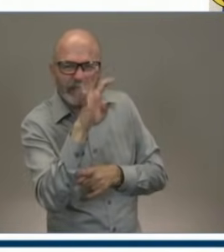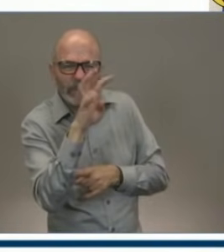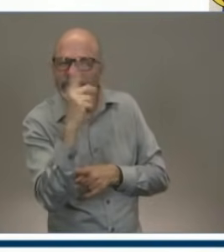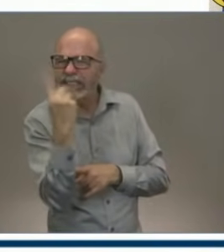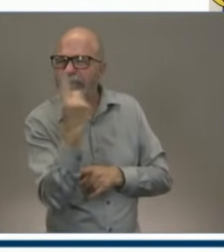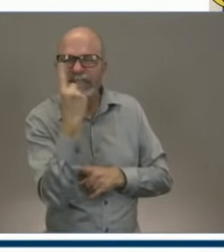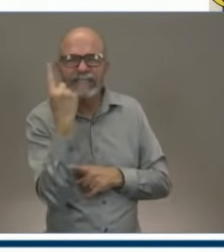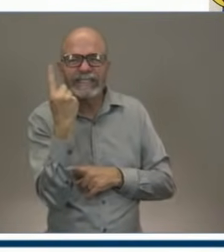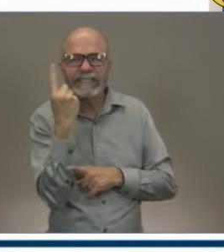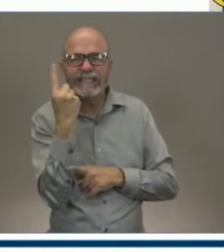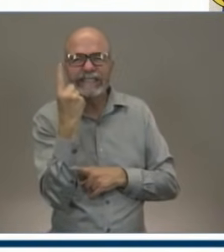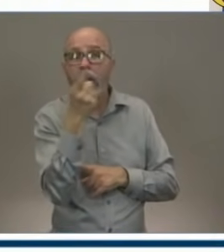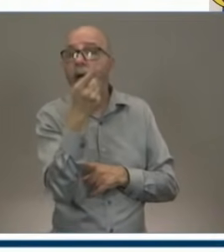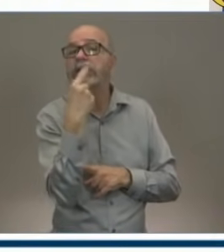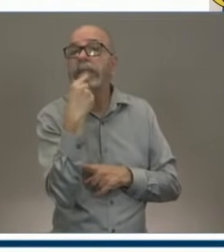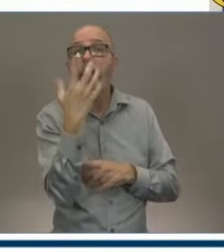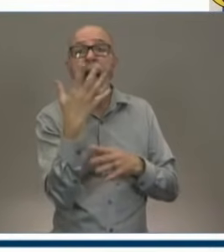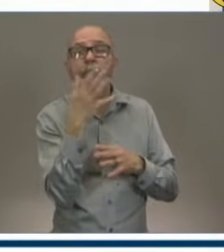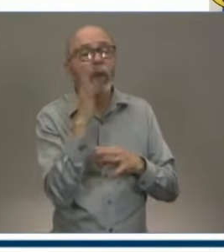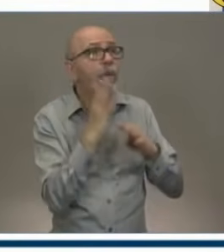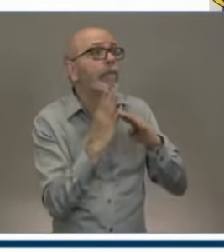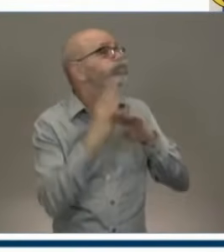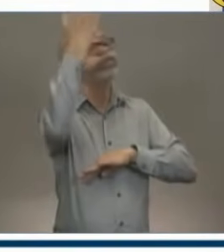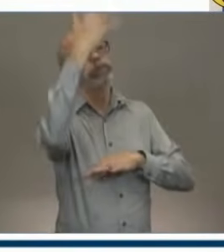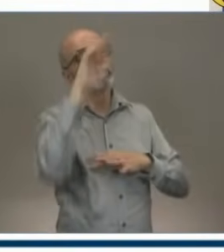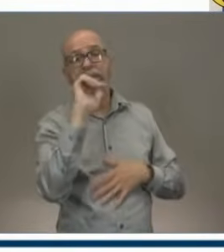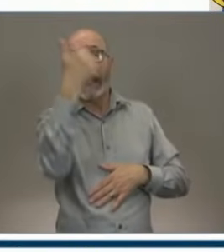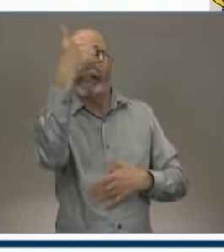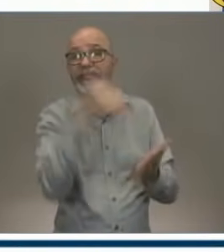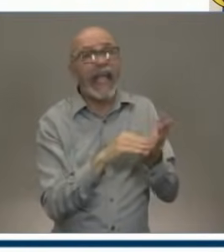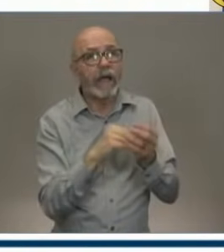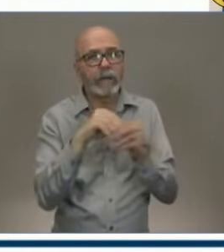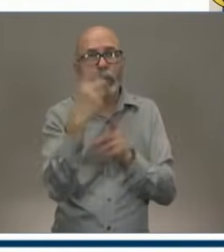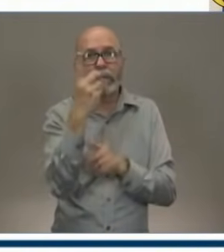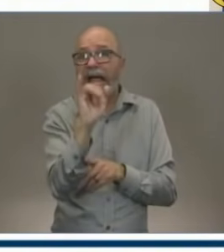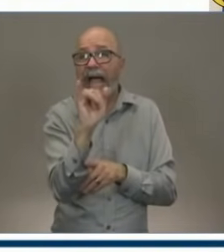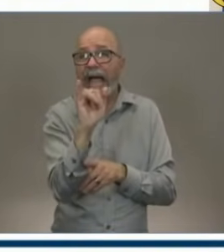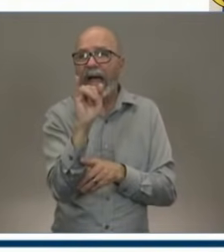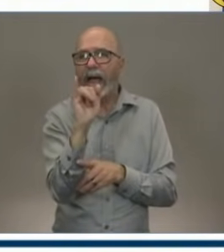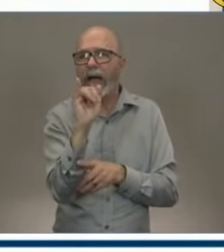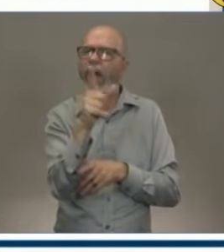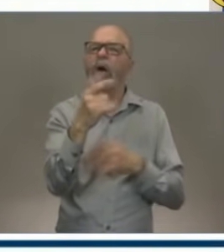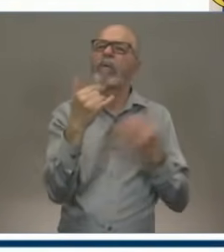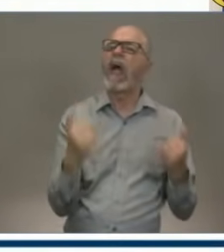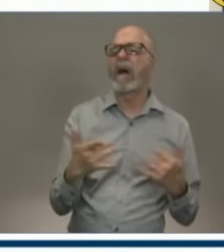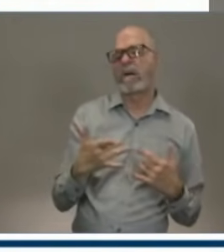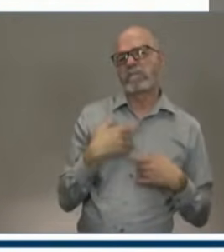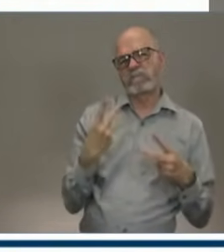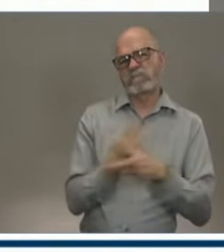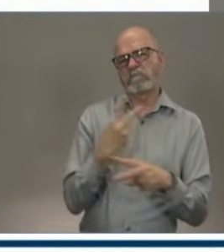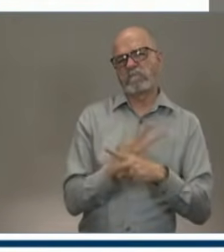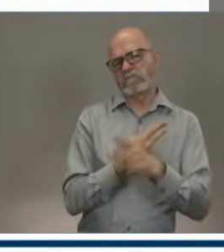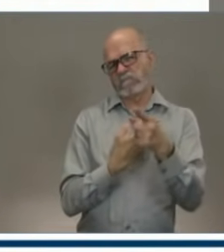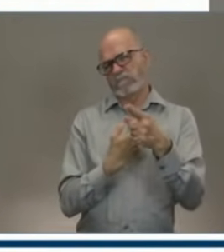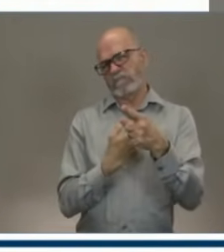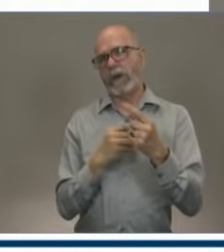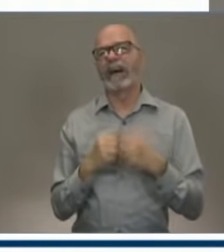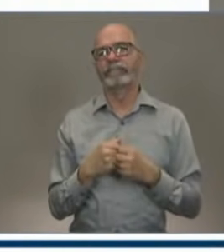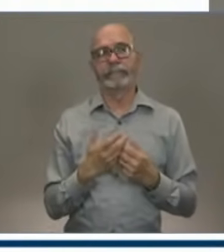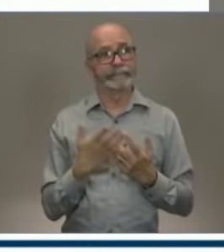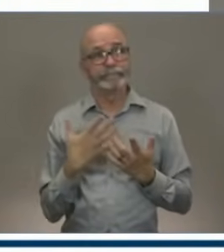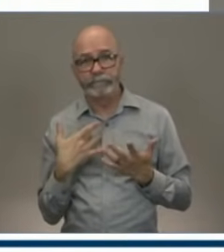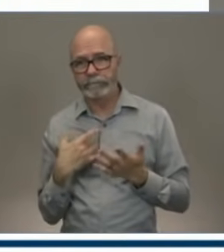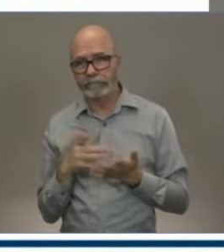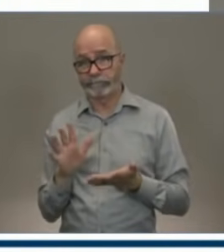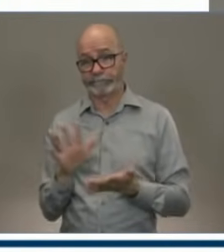10,000 people vaccinated a day. I'm kind of wondering what we're at this point. So I don't have a daily number in front of me. The